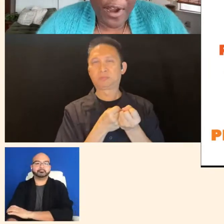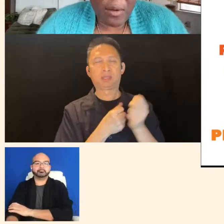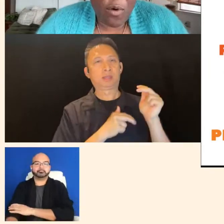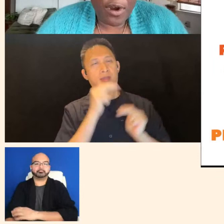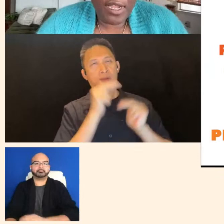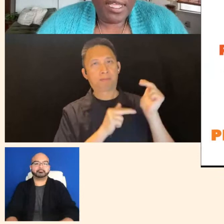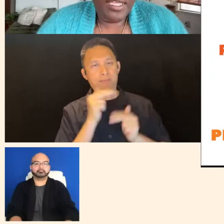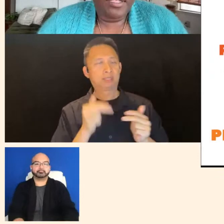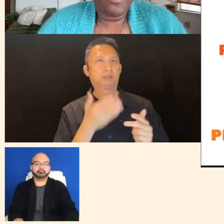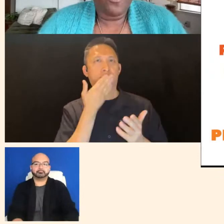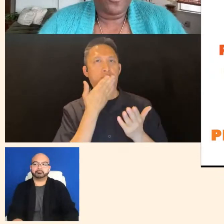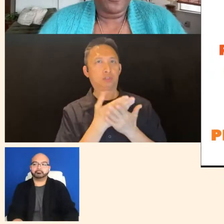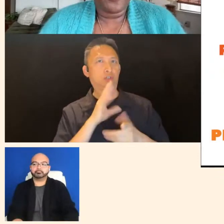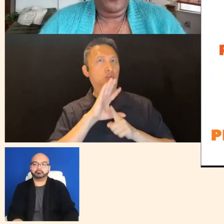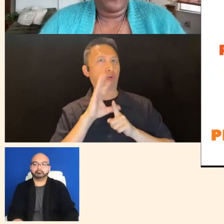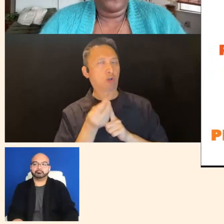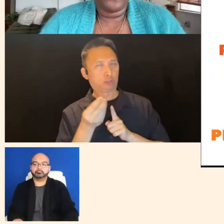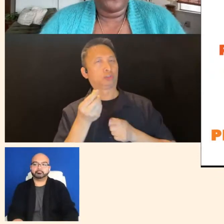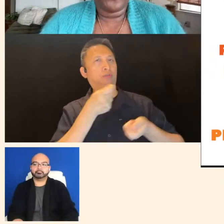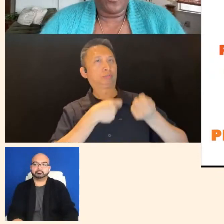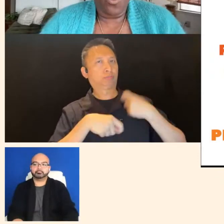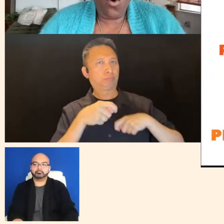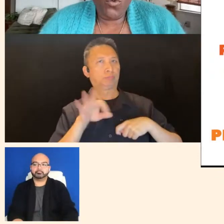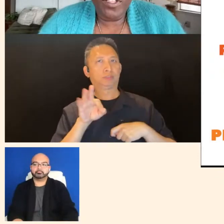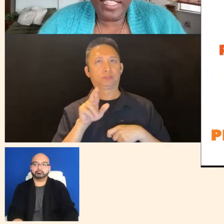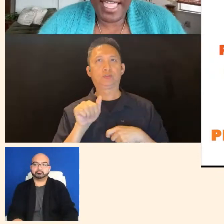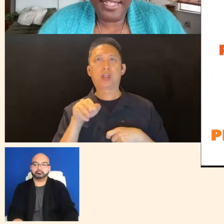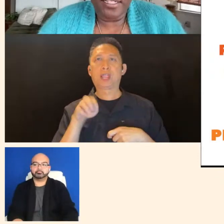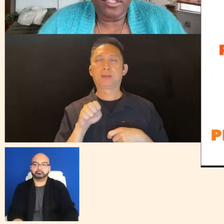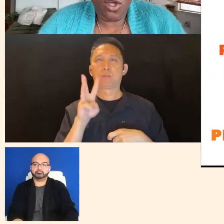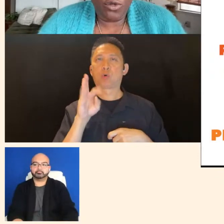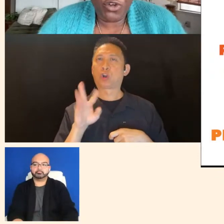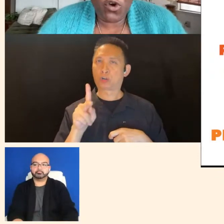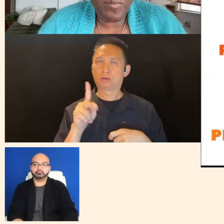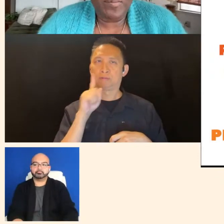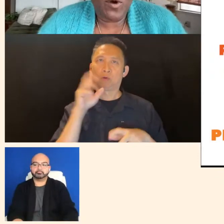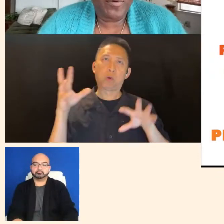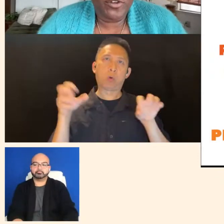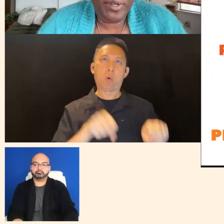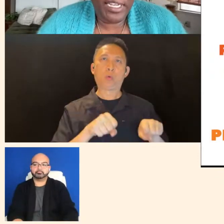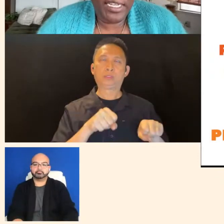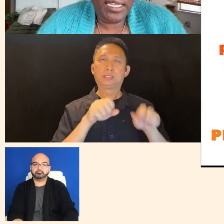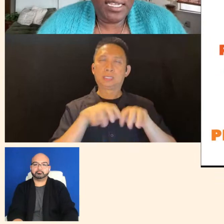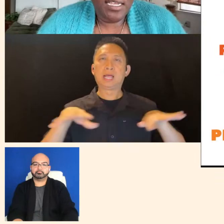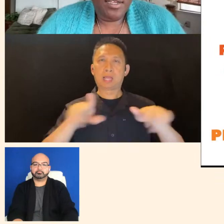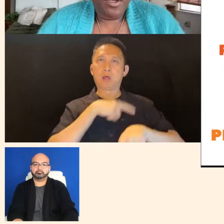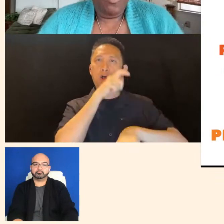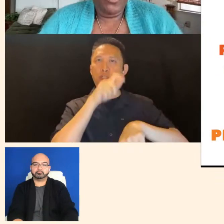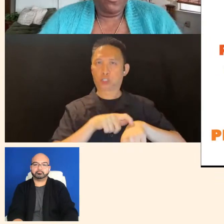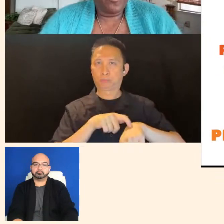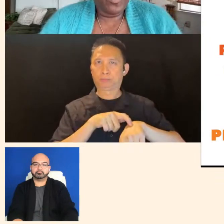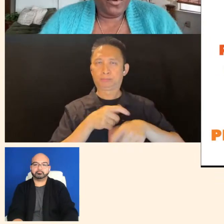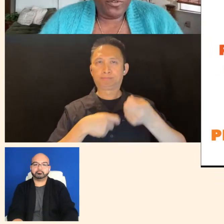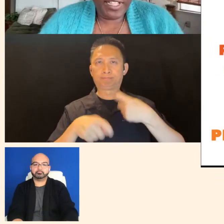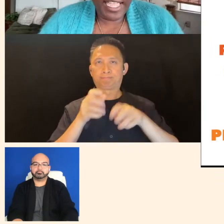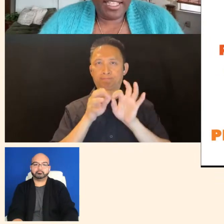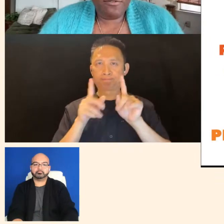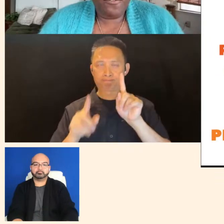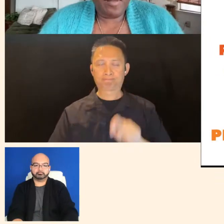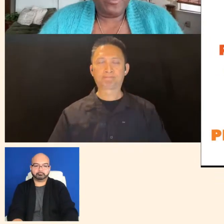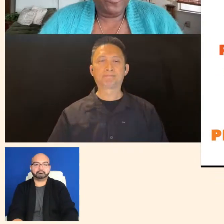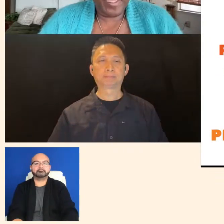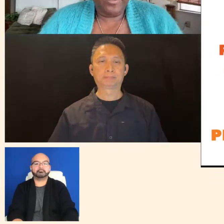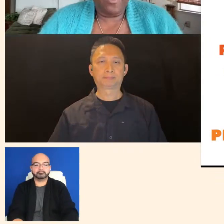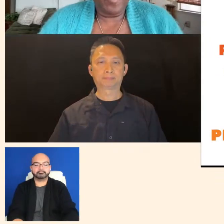cultural framework in order to hold the land long-term in perpetuity. When you remove